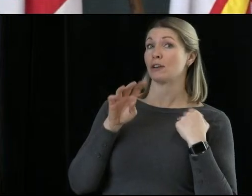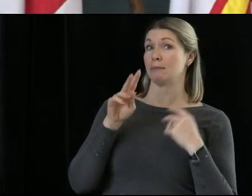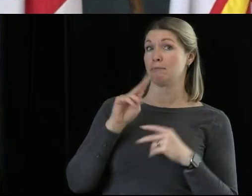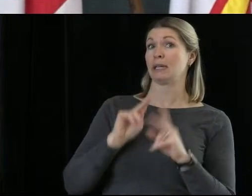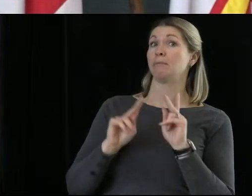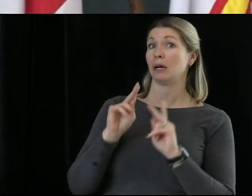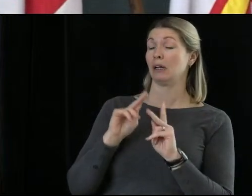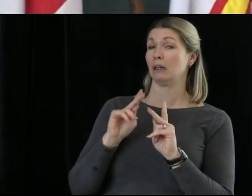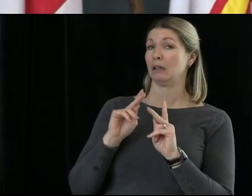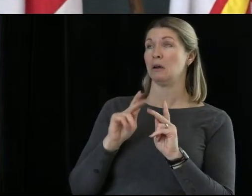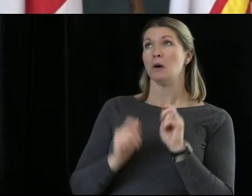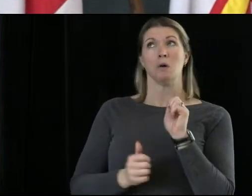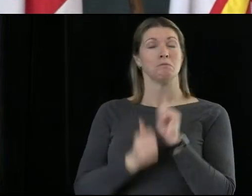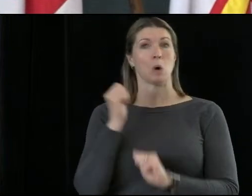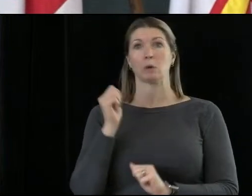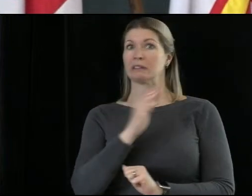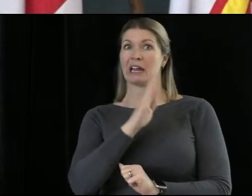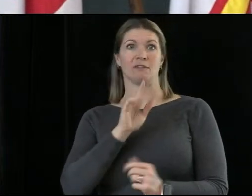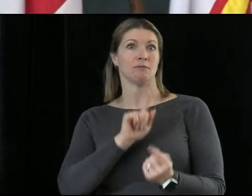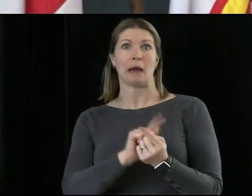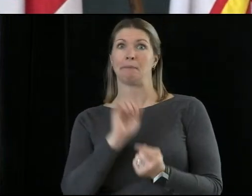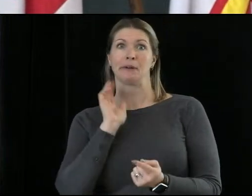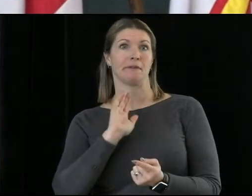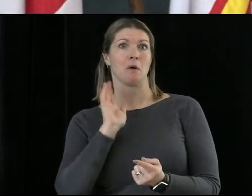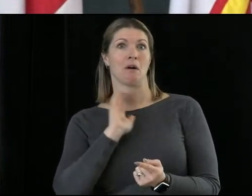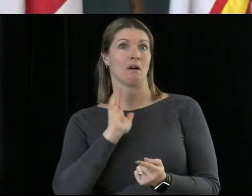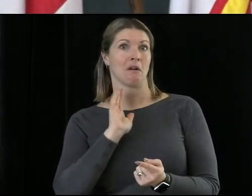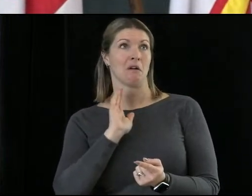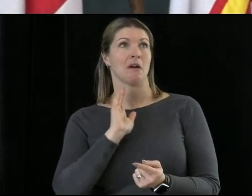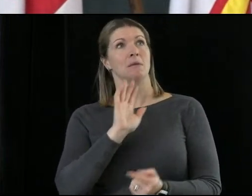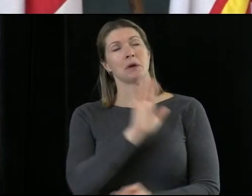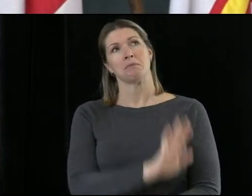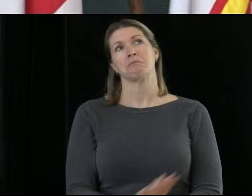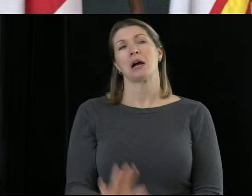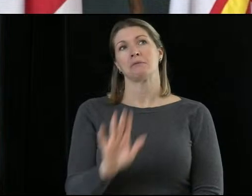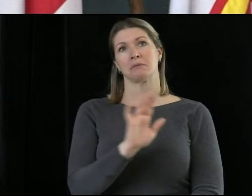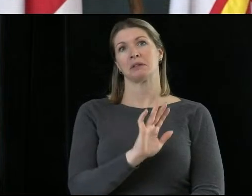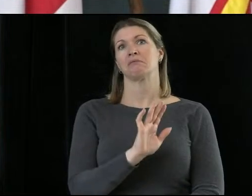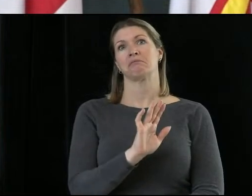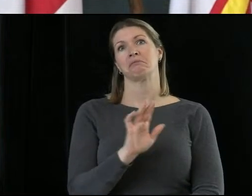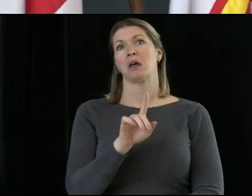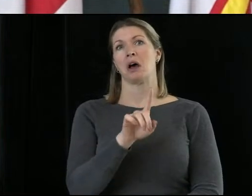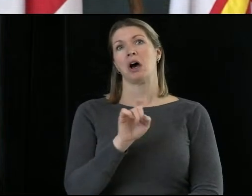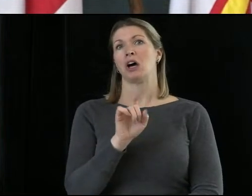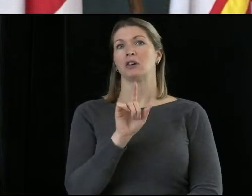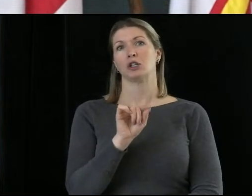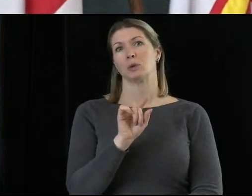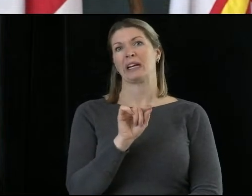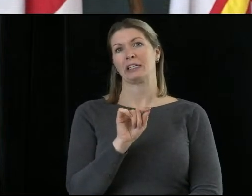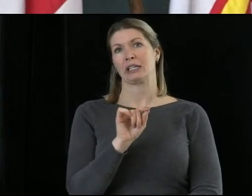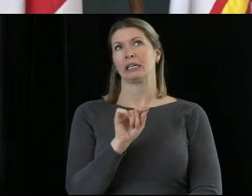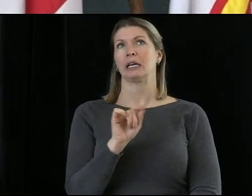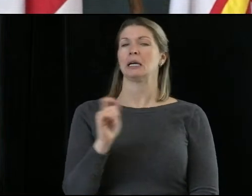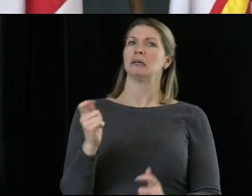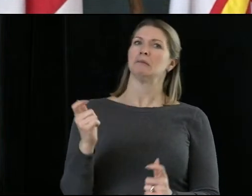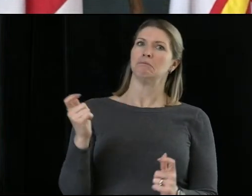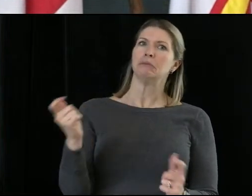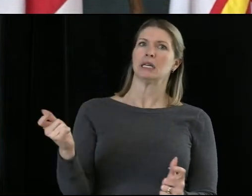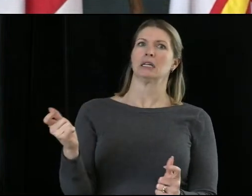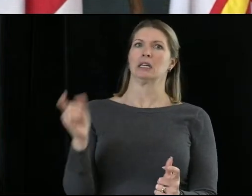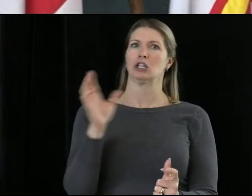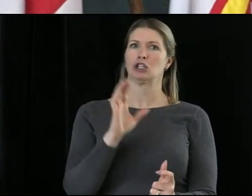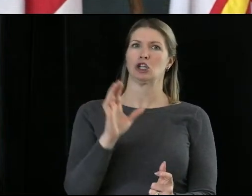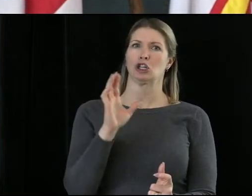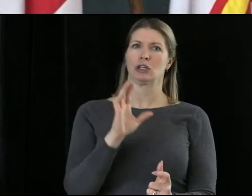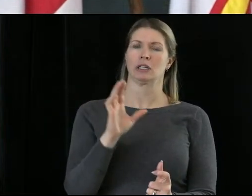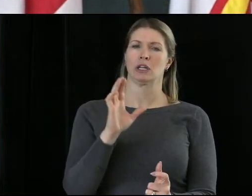them we've never met in our lives before. We did approximately 120 large-scale searches as a family. It